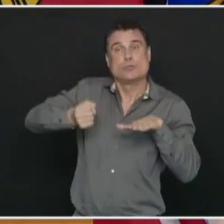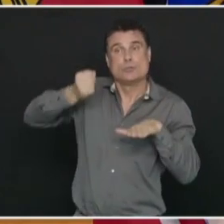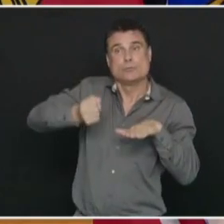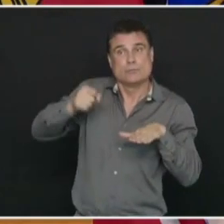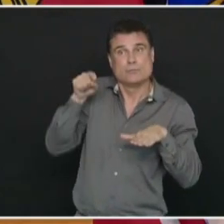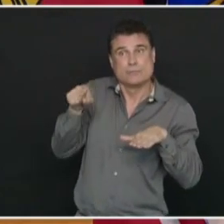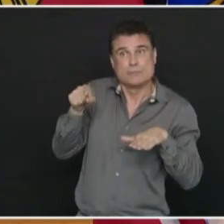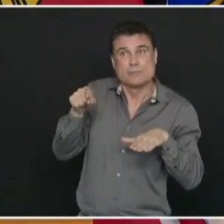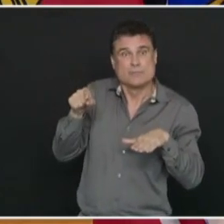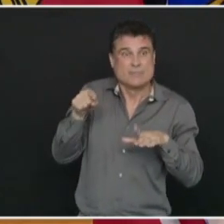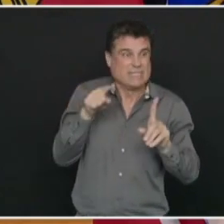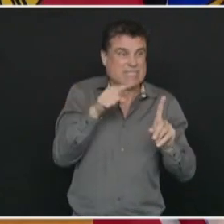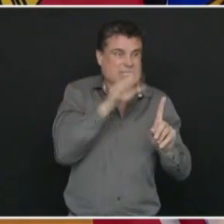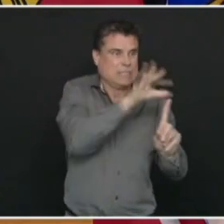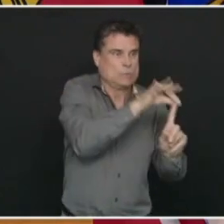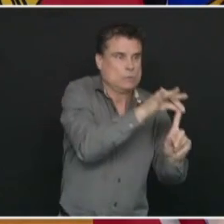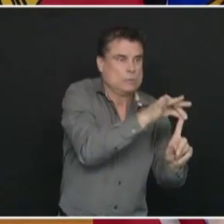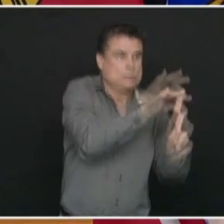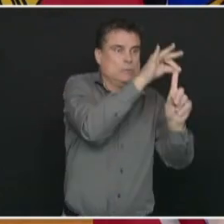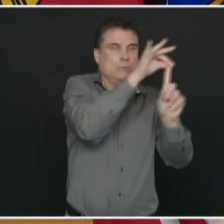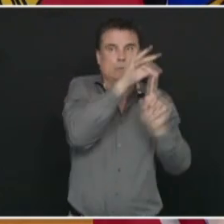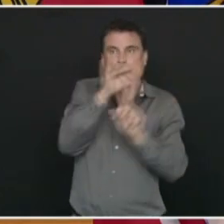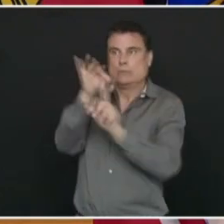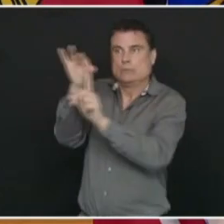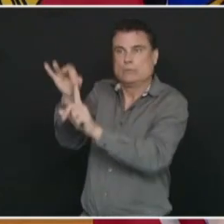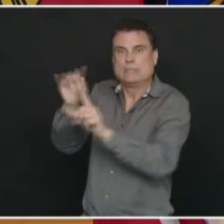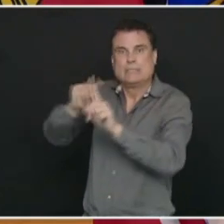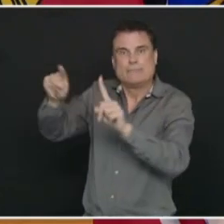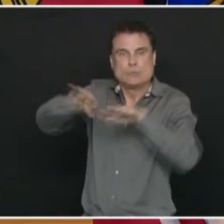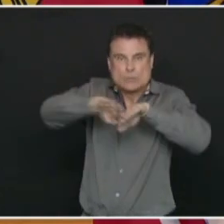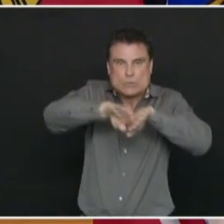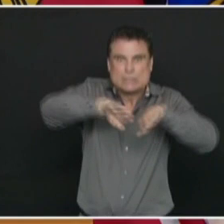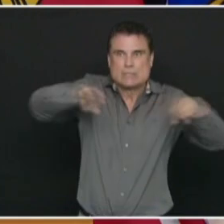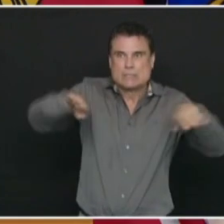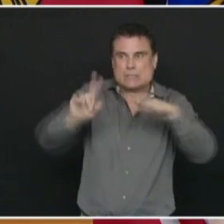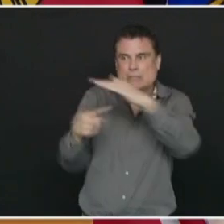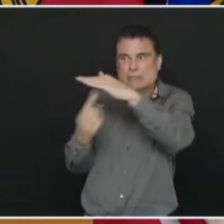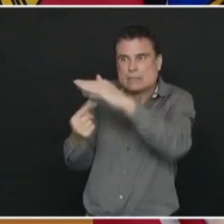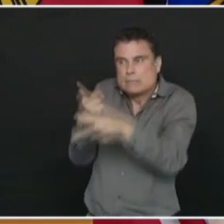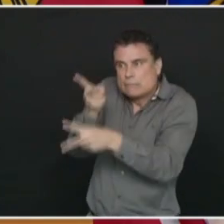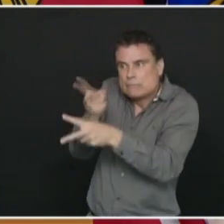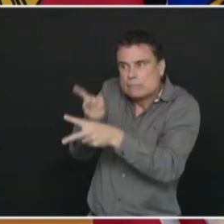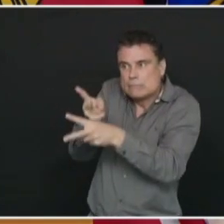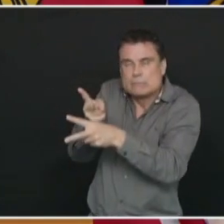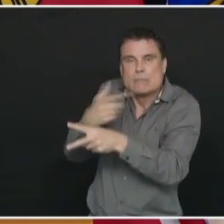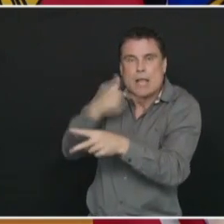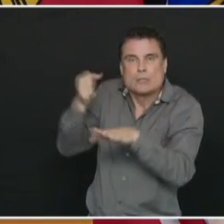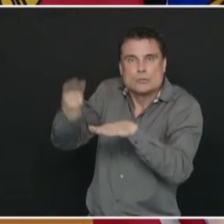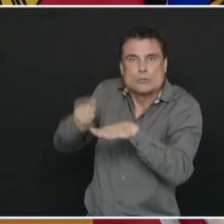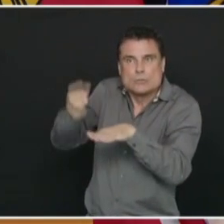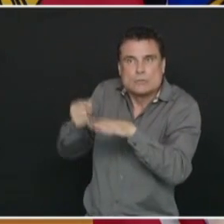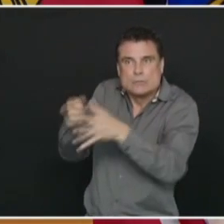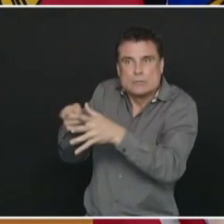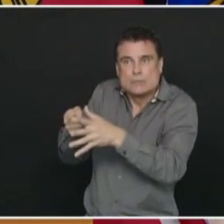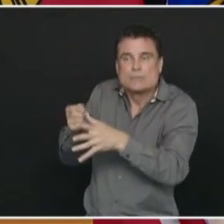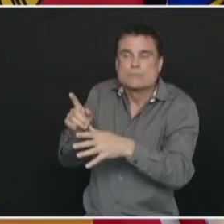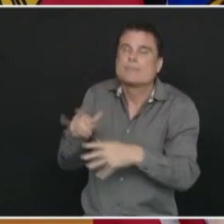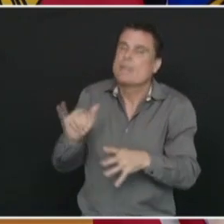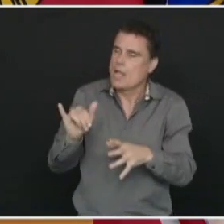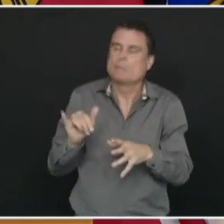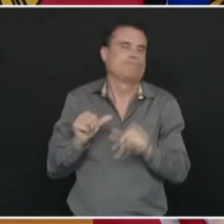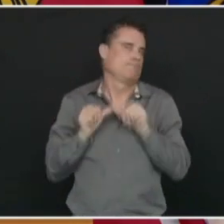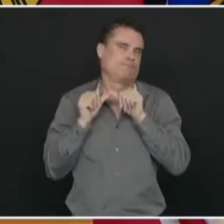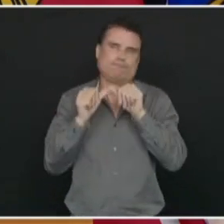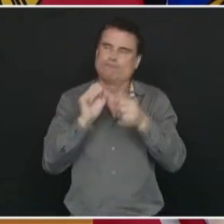speak to the ability of institutions to be able to self-isolate people? I think it's a slightly